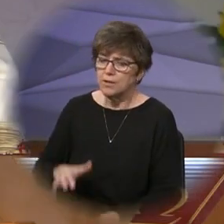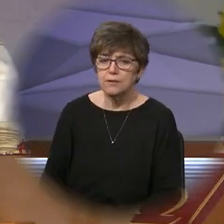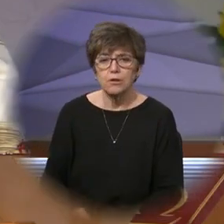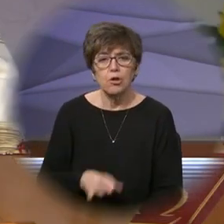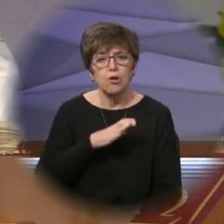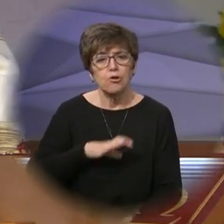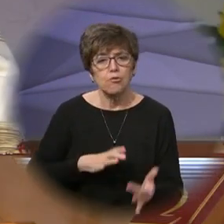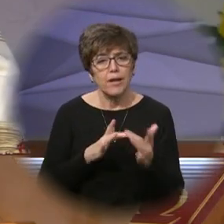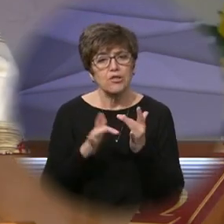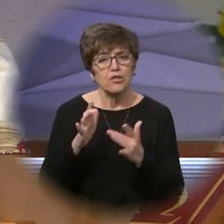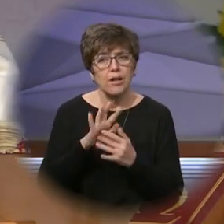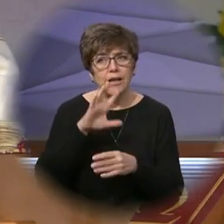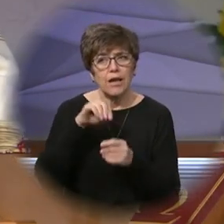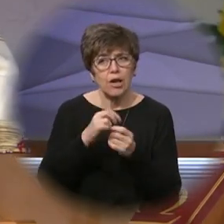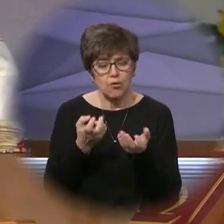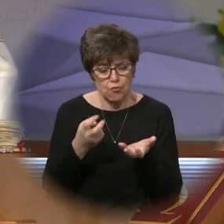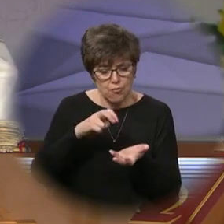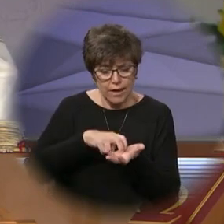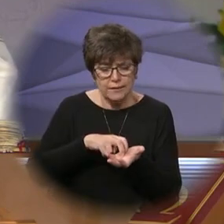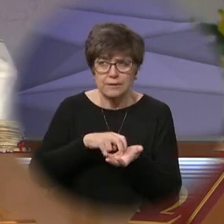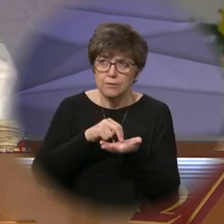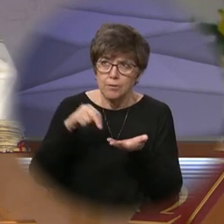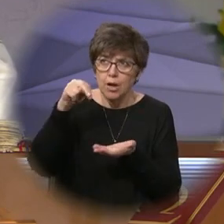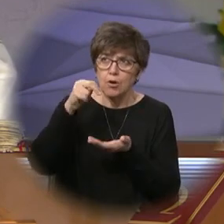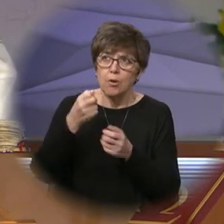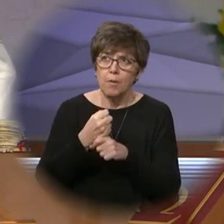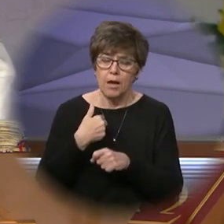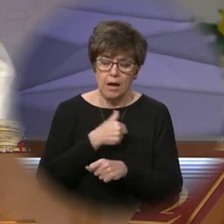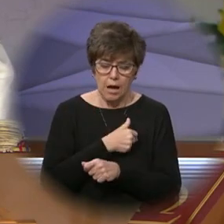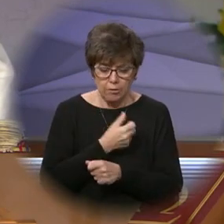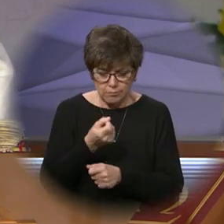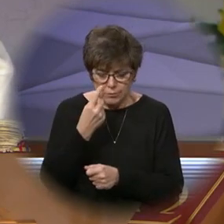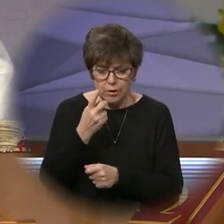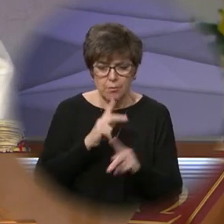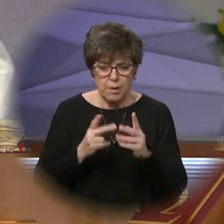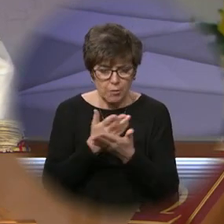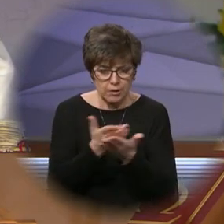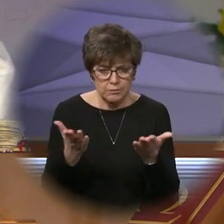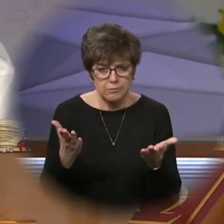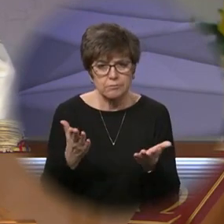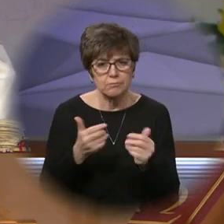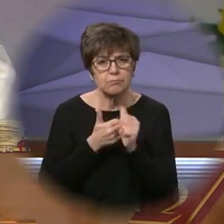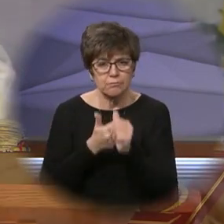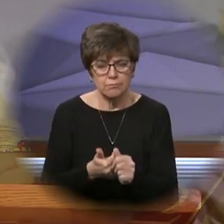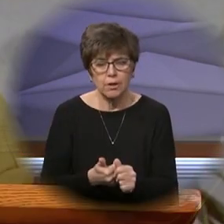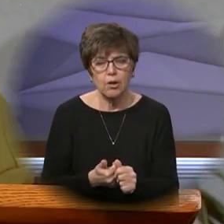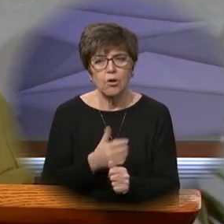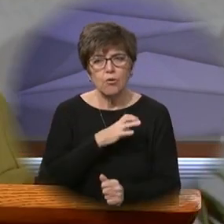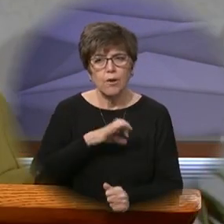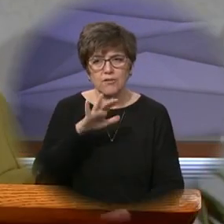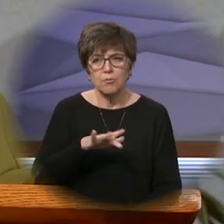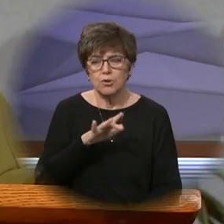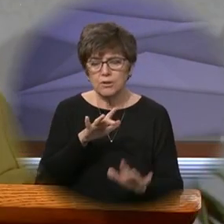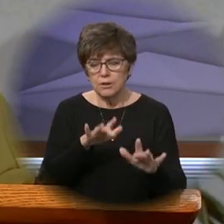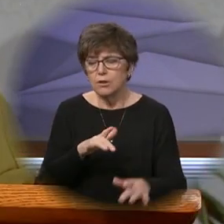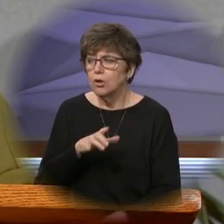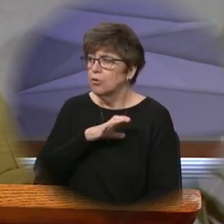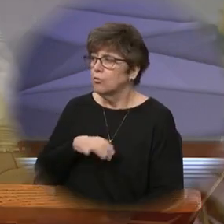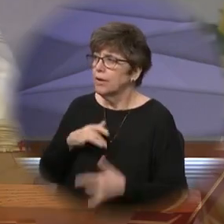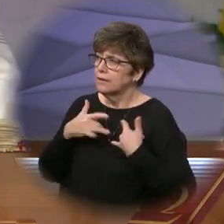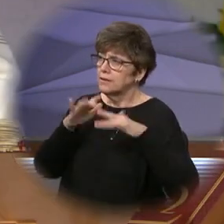Christ Jesus, in your rising, you remade our fallen human nature. Christ, have mercy. Christ, have